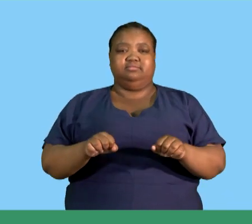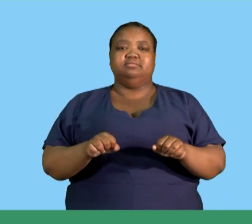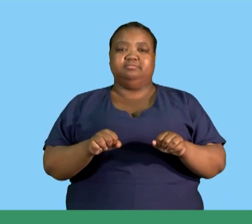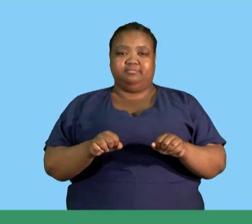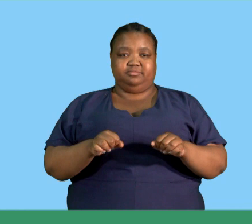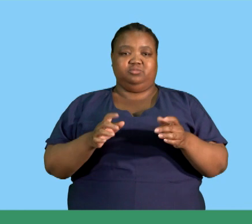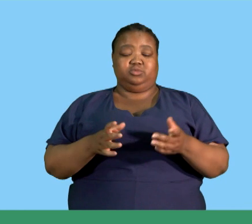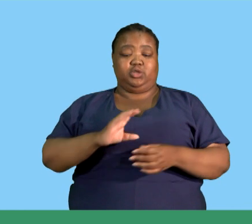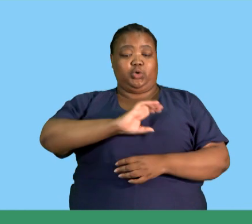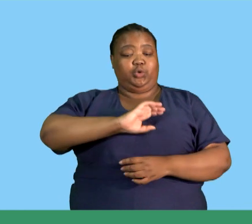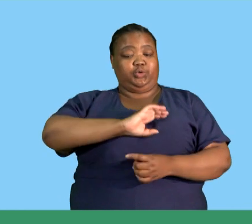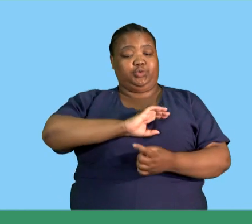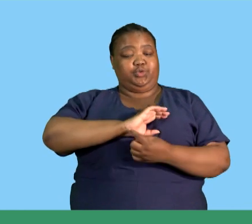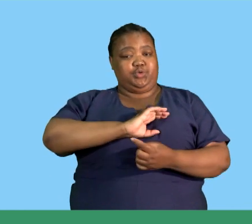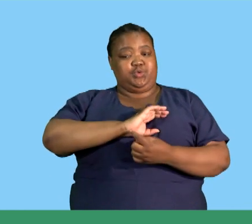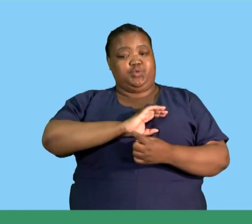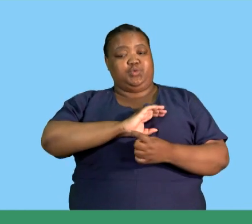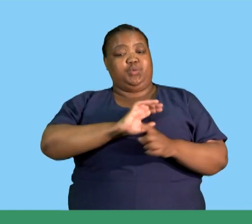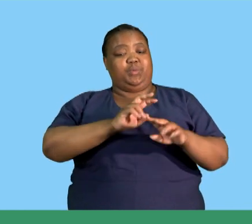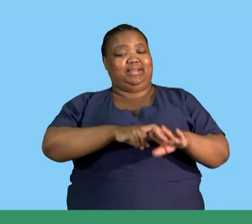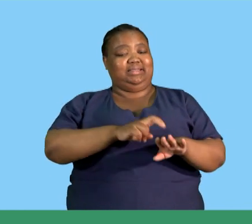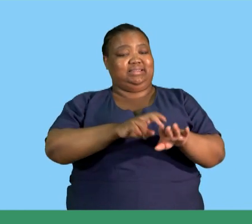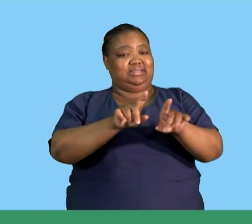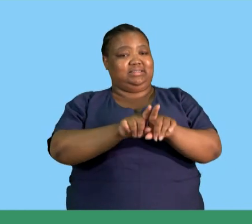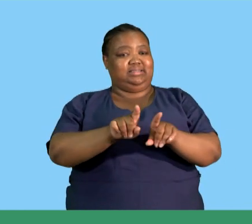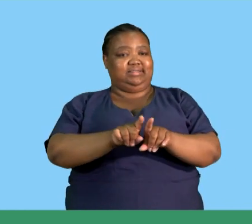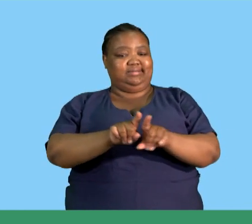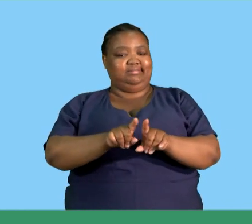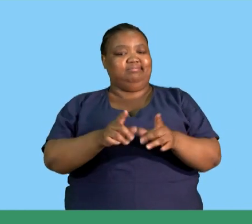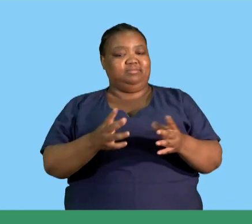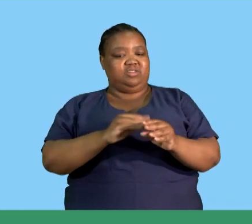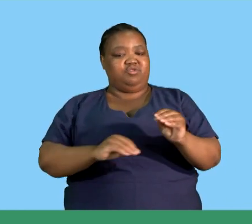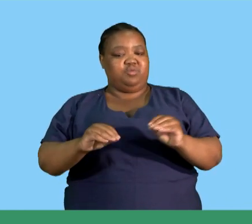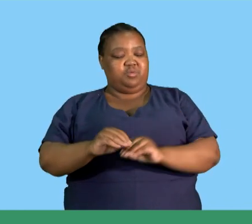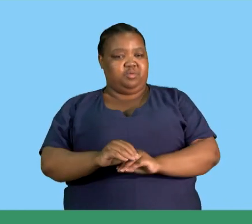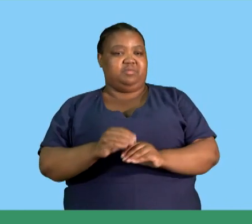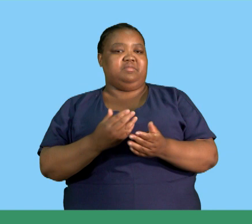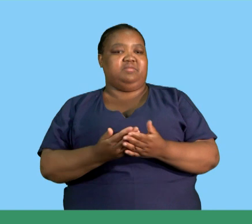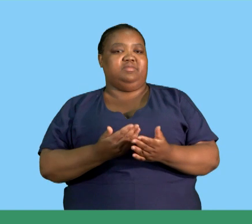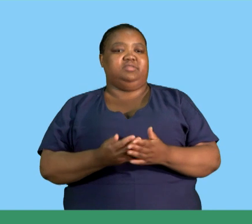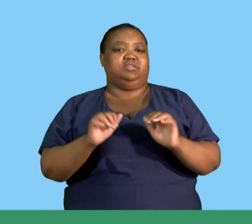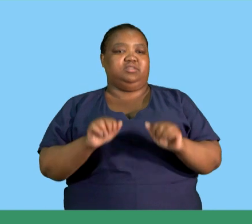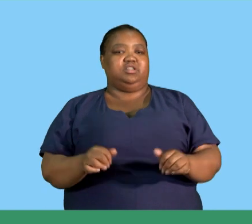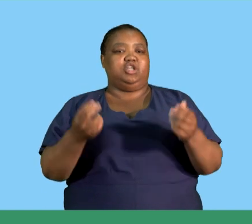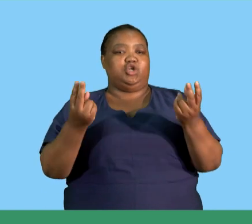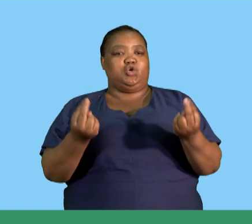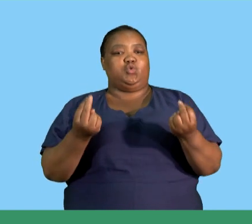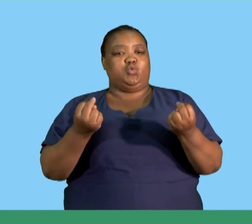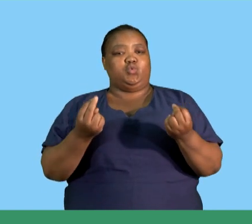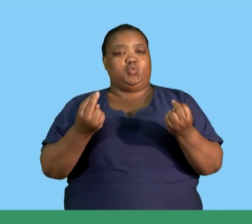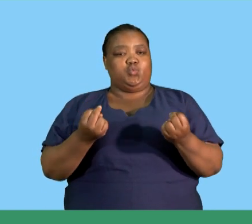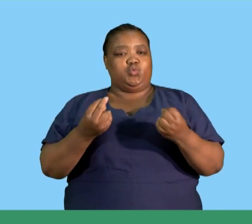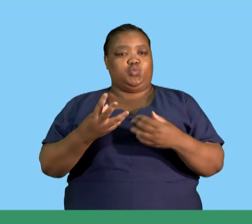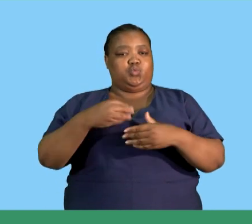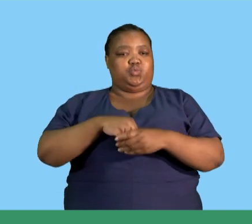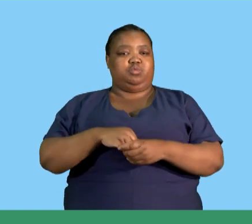different products or services that satisfy the same needs of consumers and can be used to replace one another.